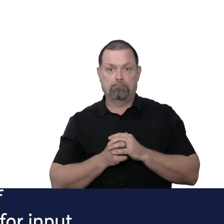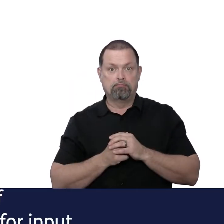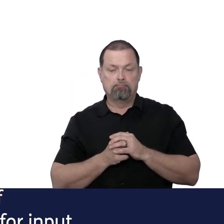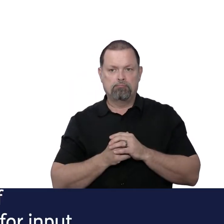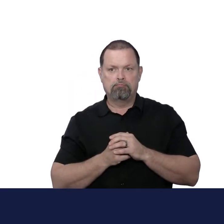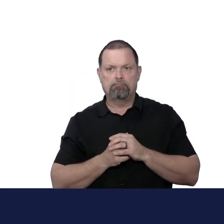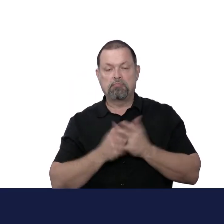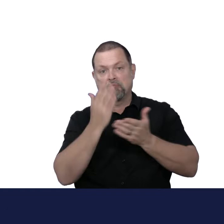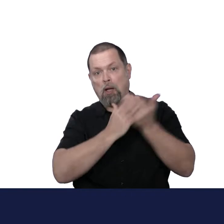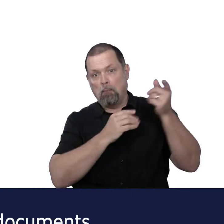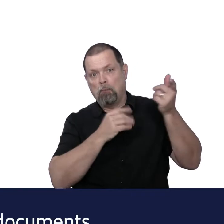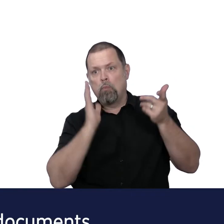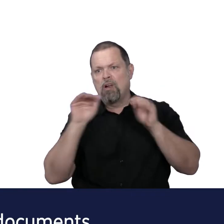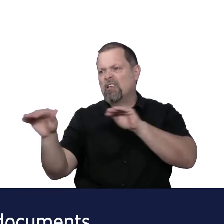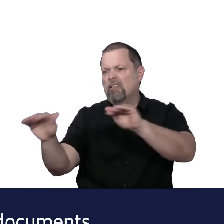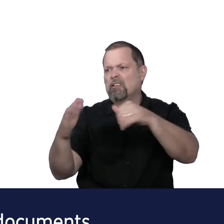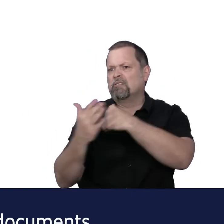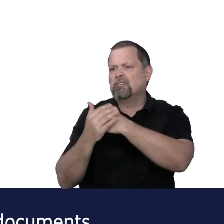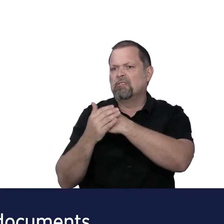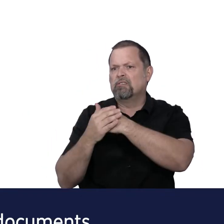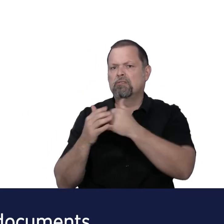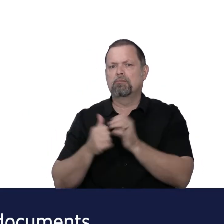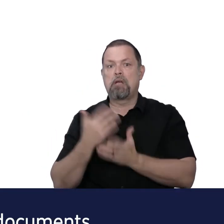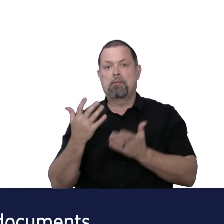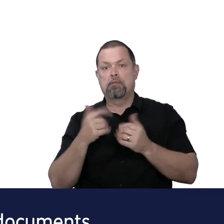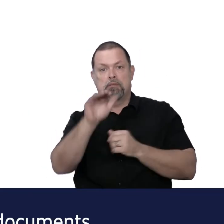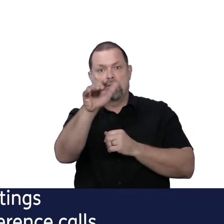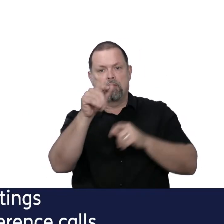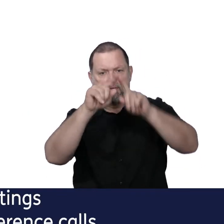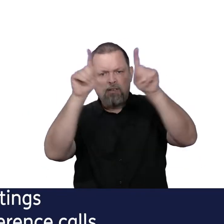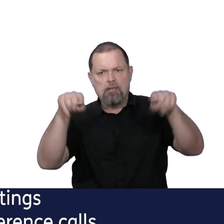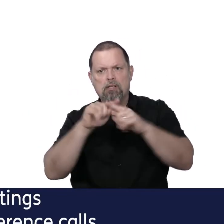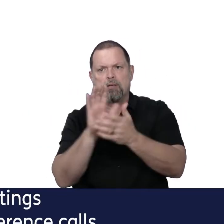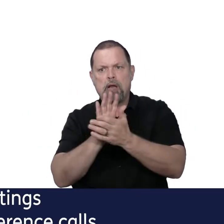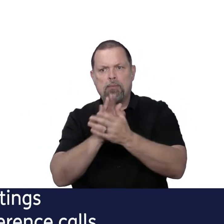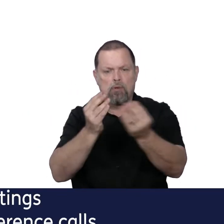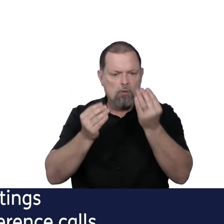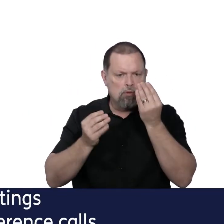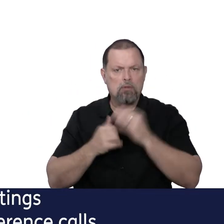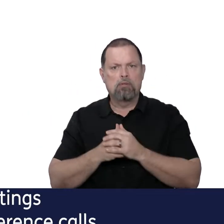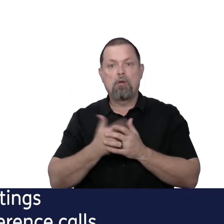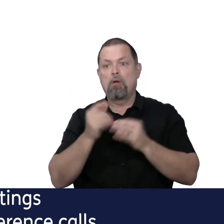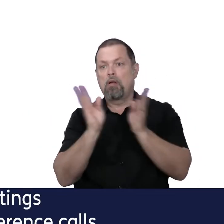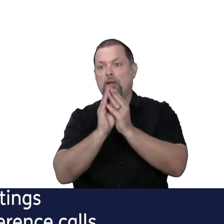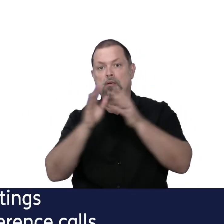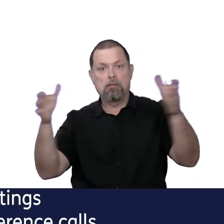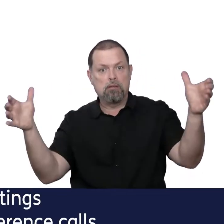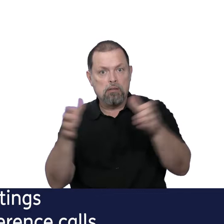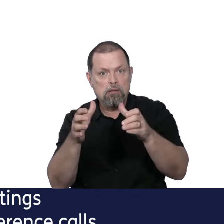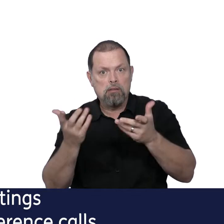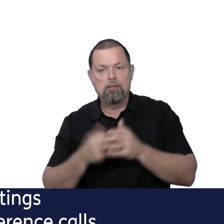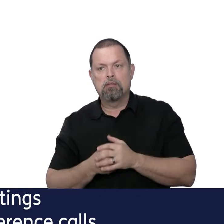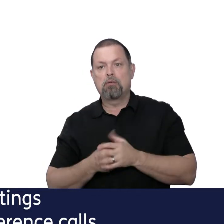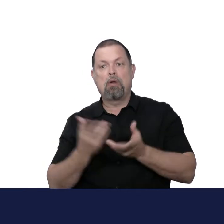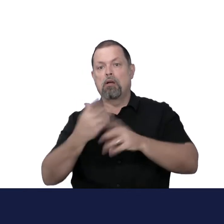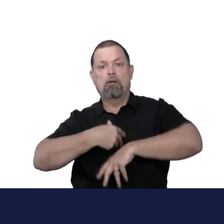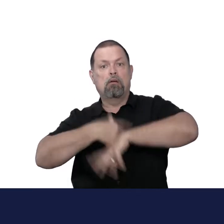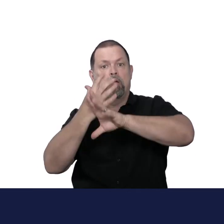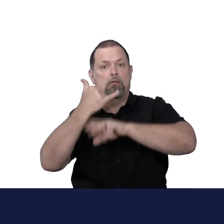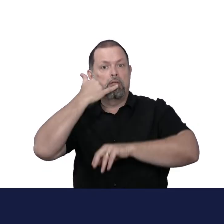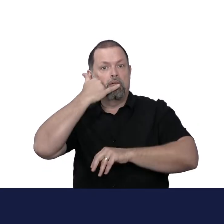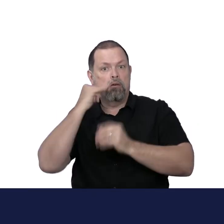might ask for input. They might ask for written documents, they might hold meetings, or they might hold teleconference